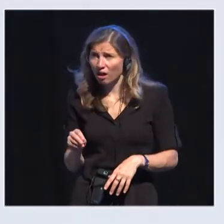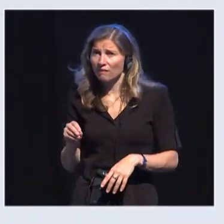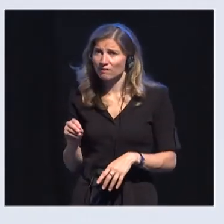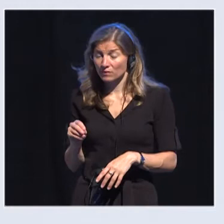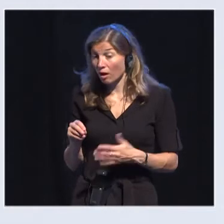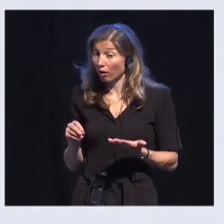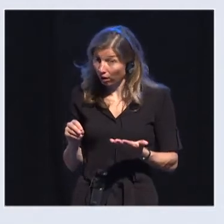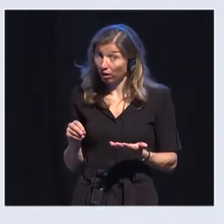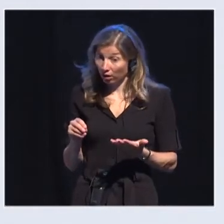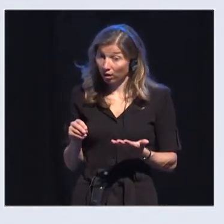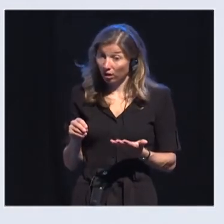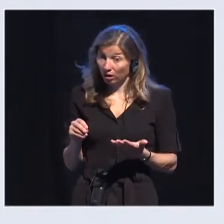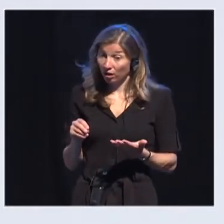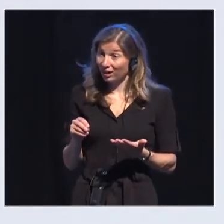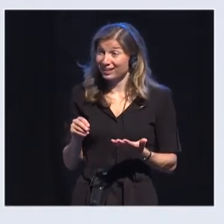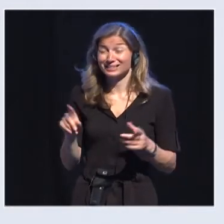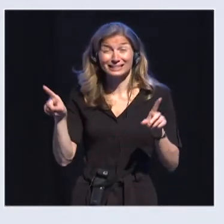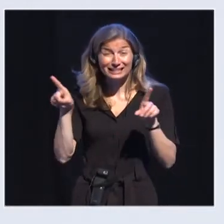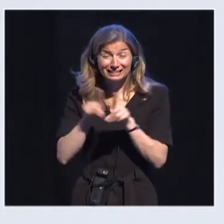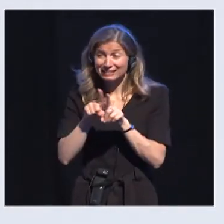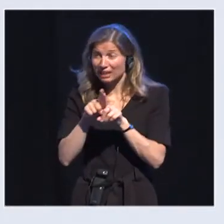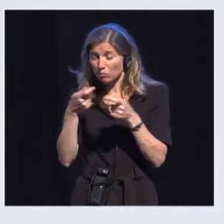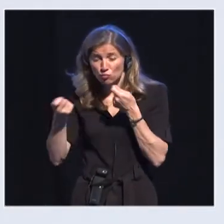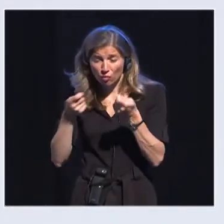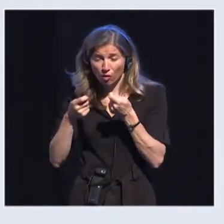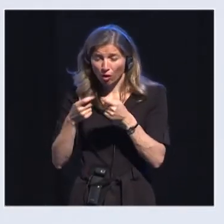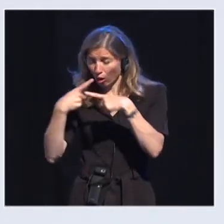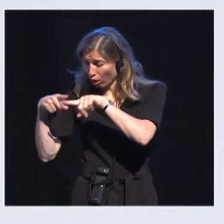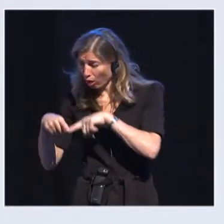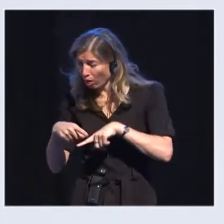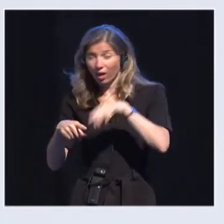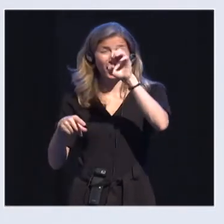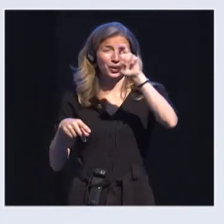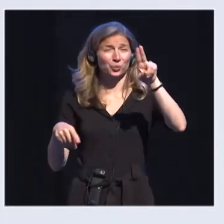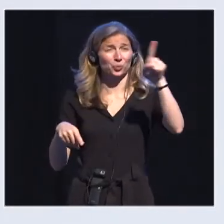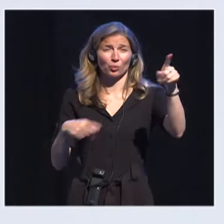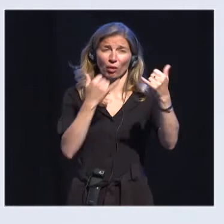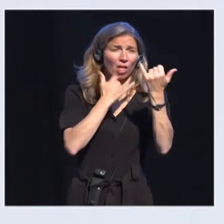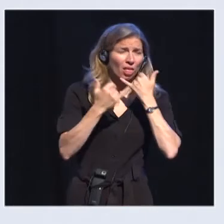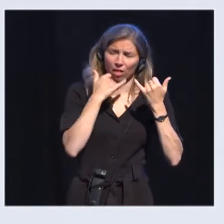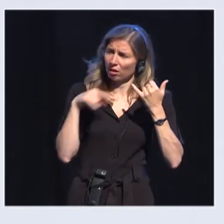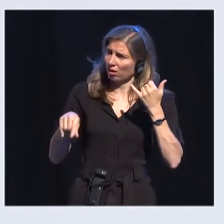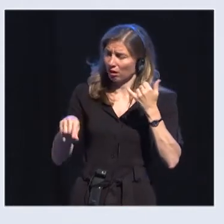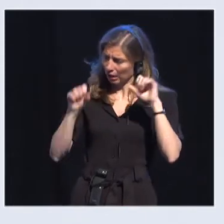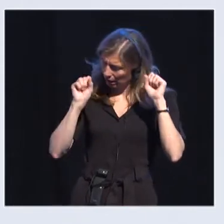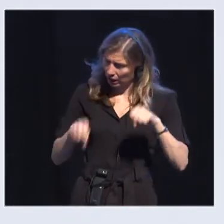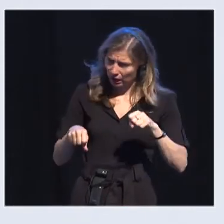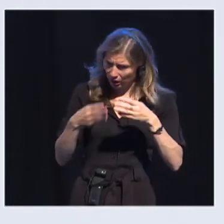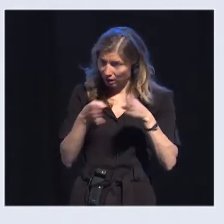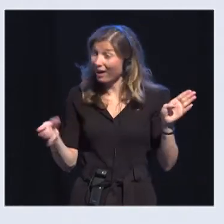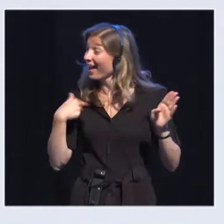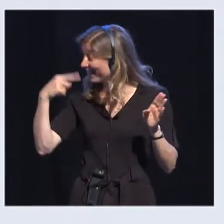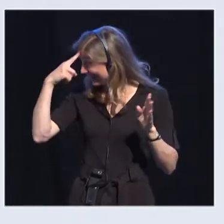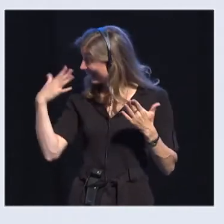to avoid repeating the same mistakes we made in our continent. I think already